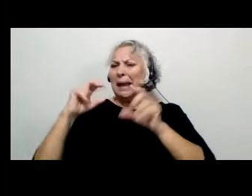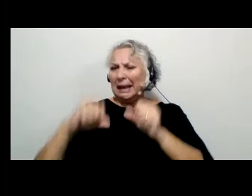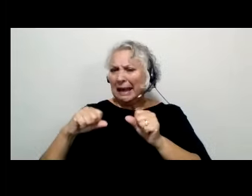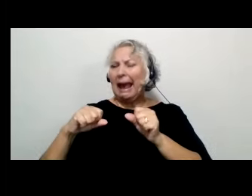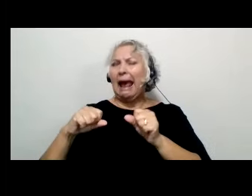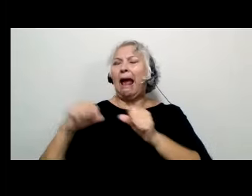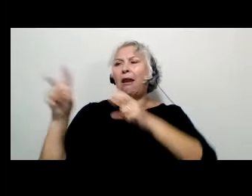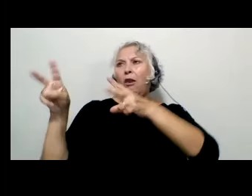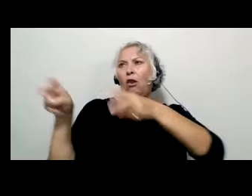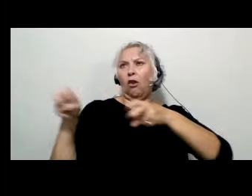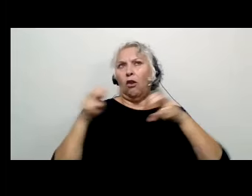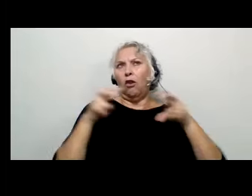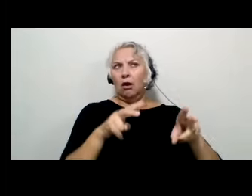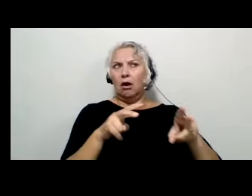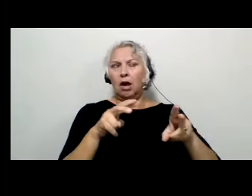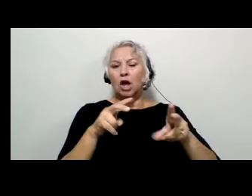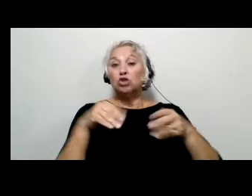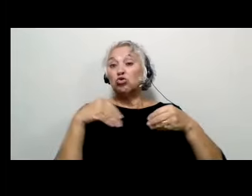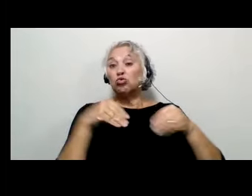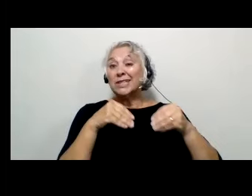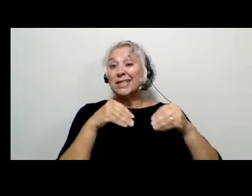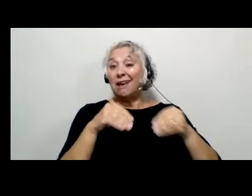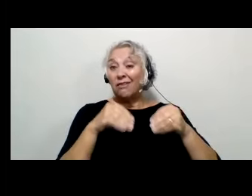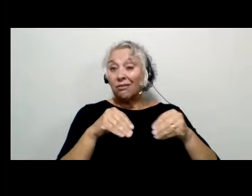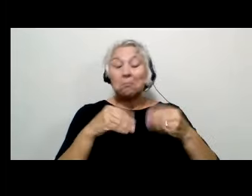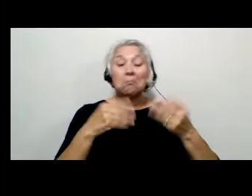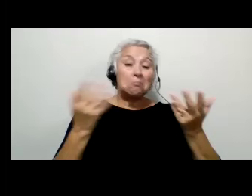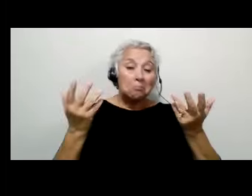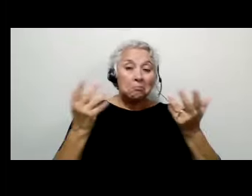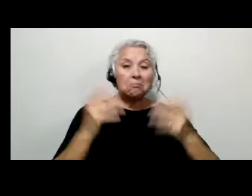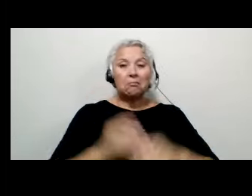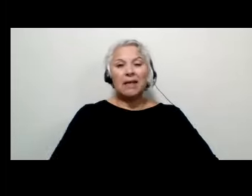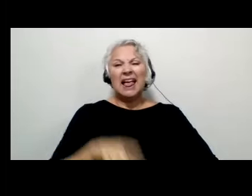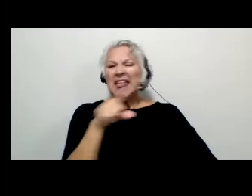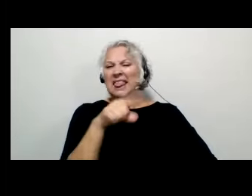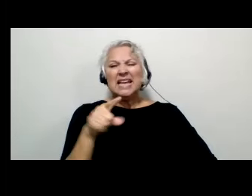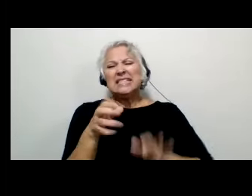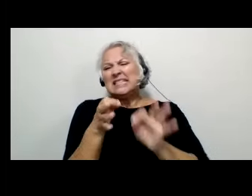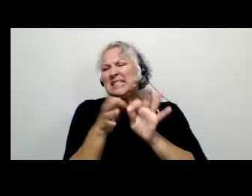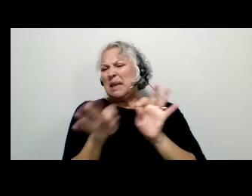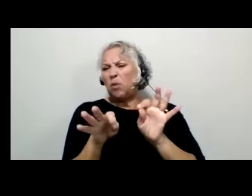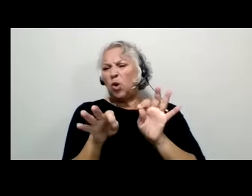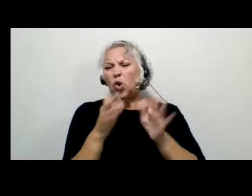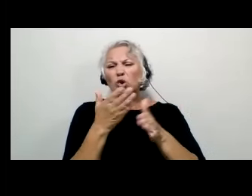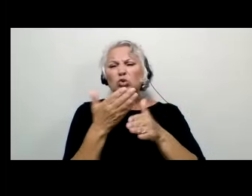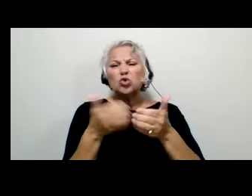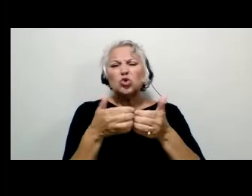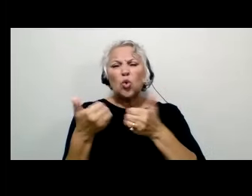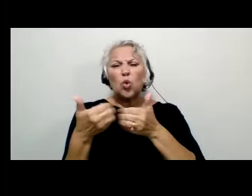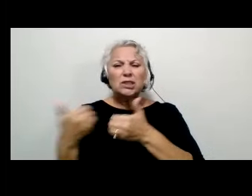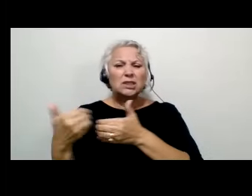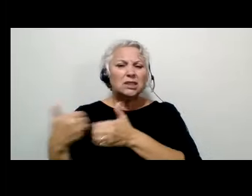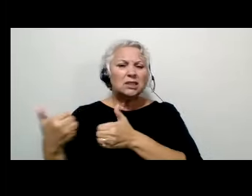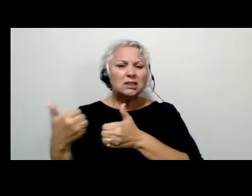to even the retail industry. So this is just a simple sort of small and